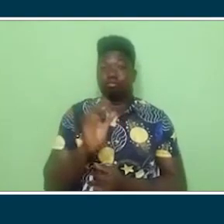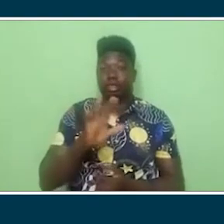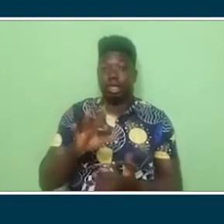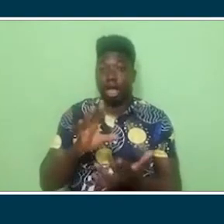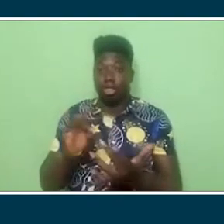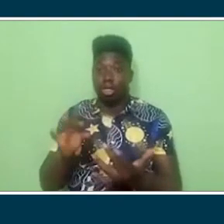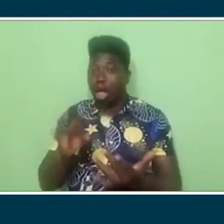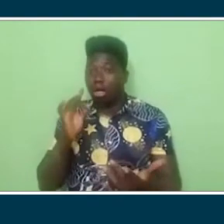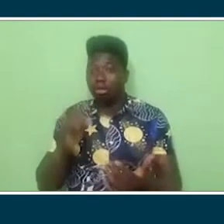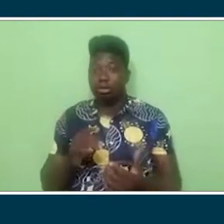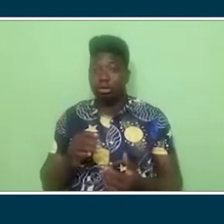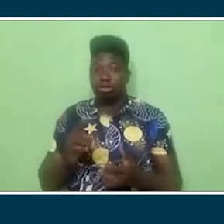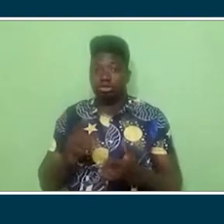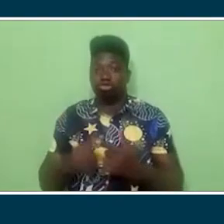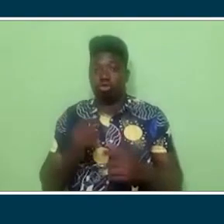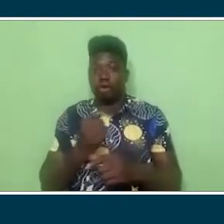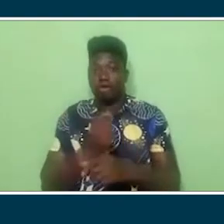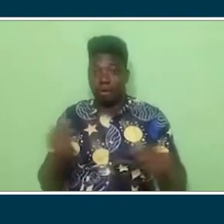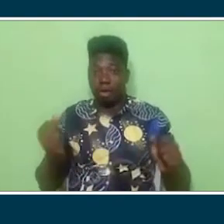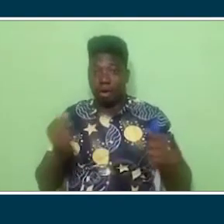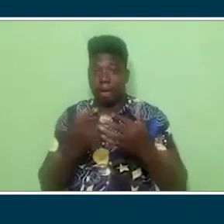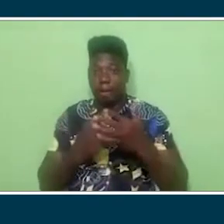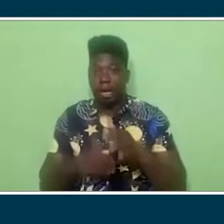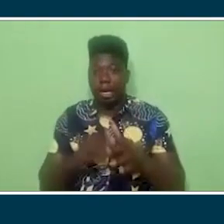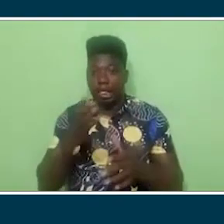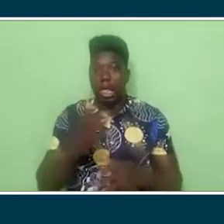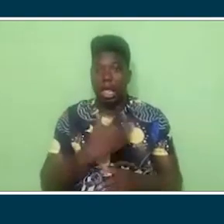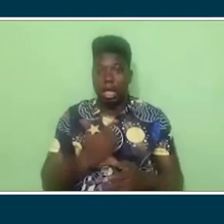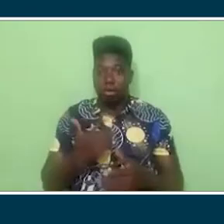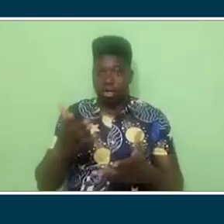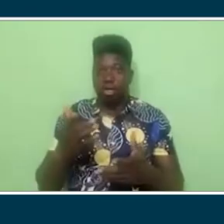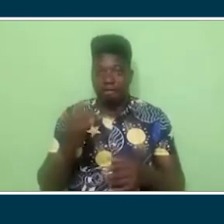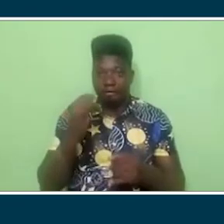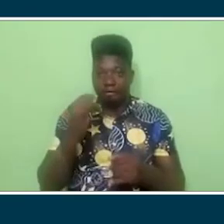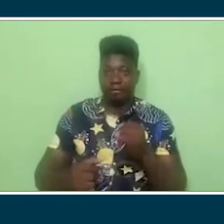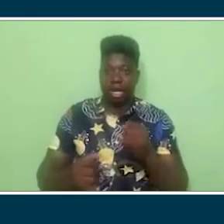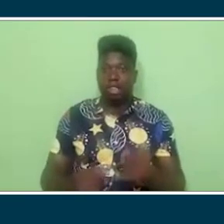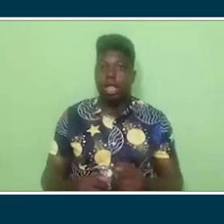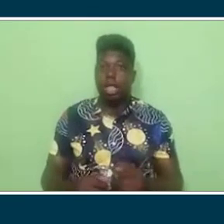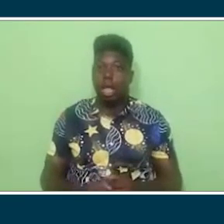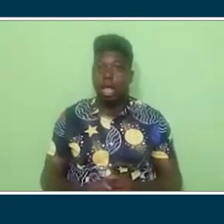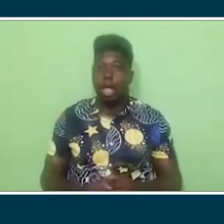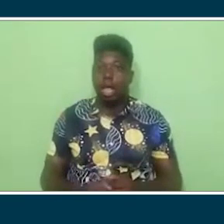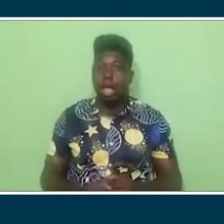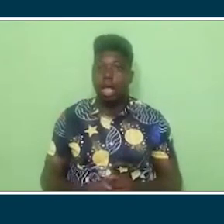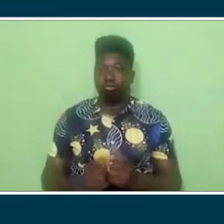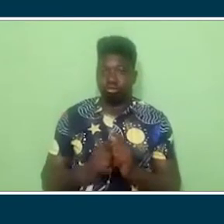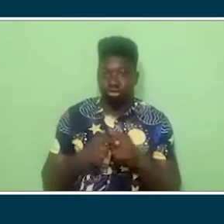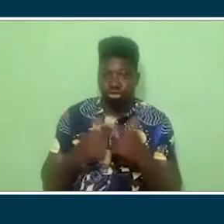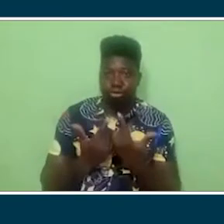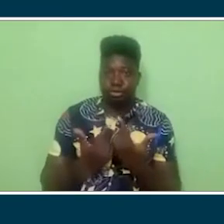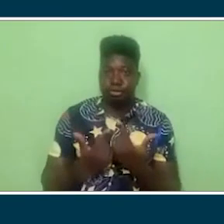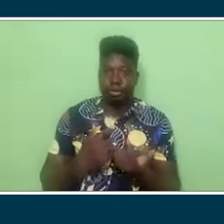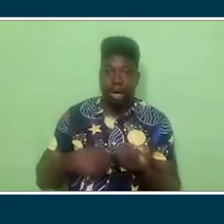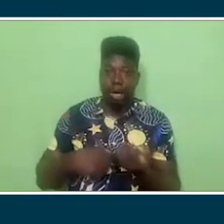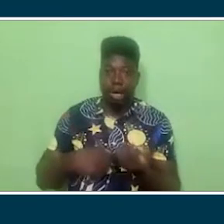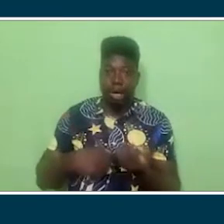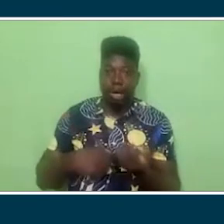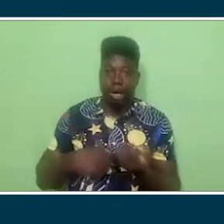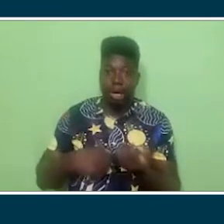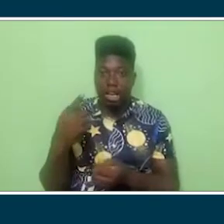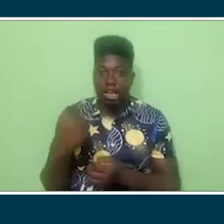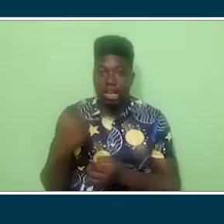begins there. And then finally we recenter or regroup around the fundamental